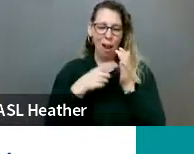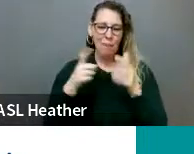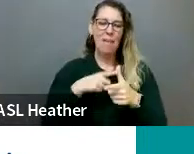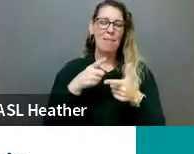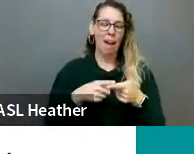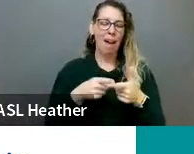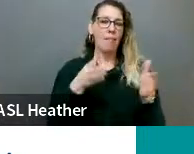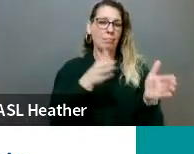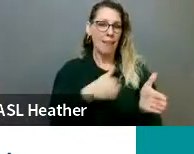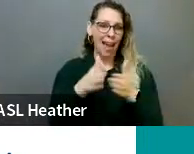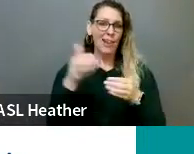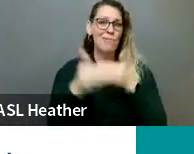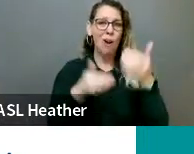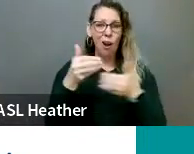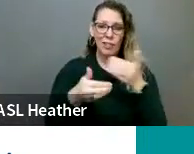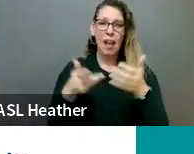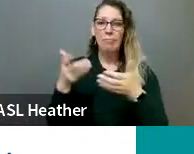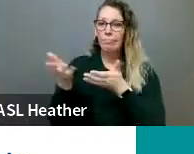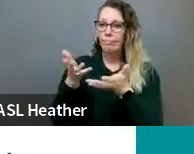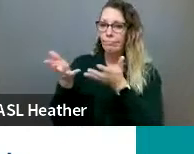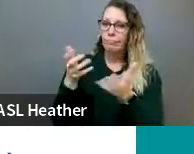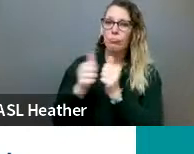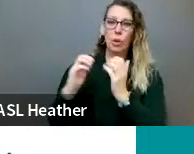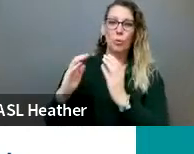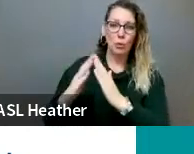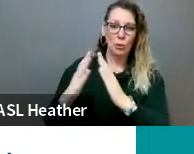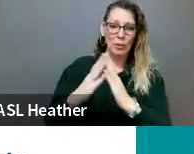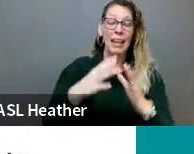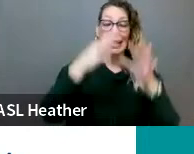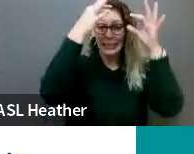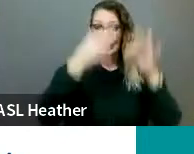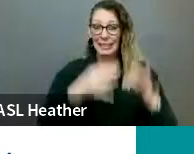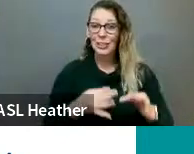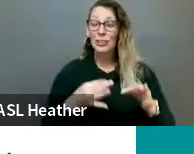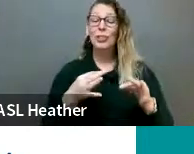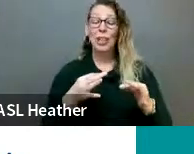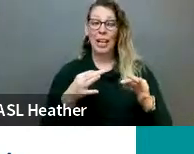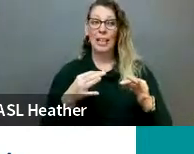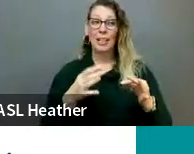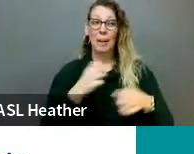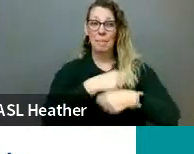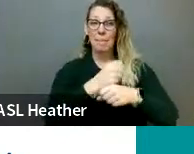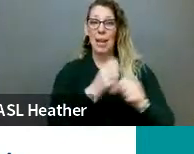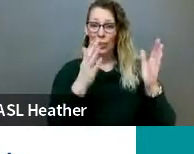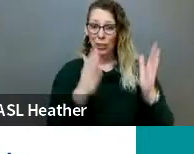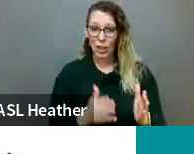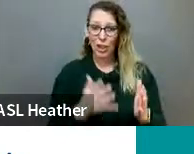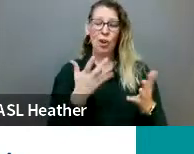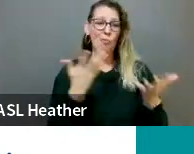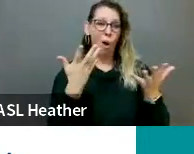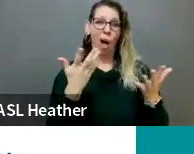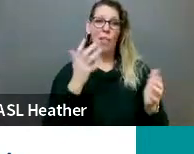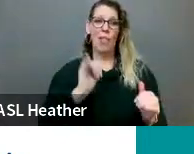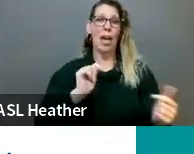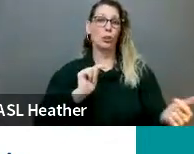community and then our decision makers understand the trade-offs and what we've